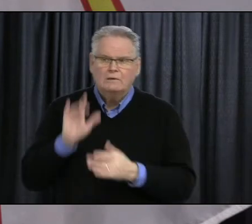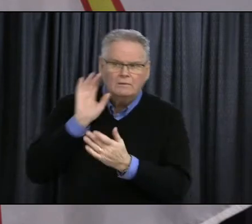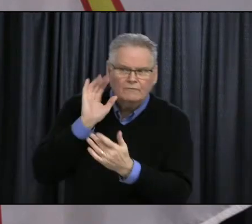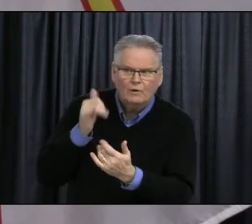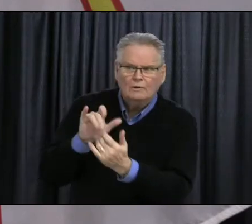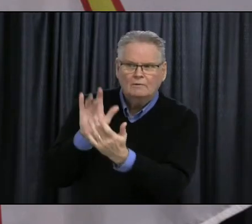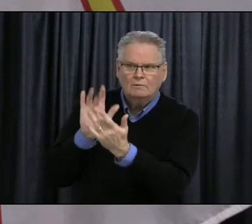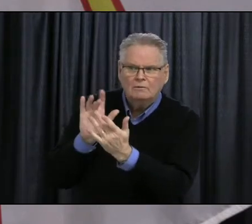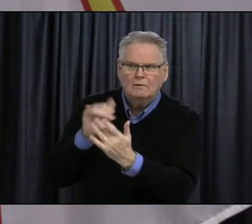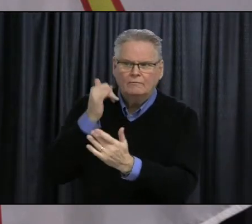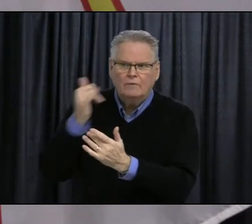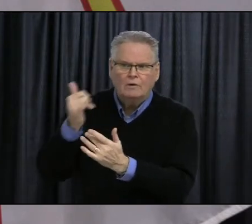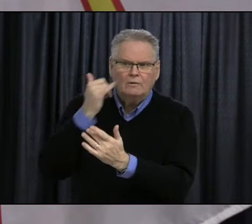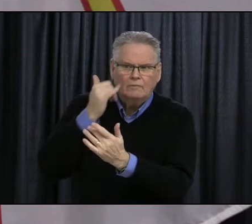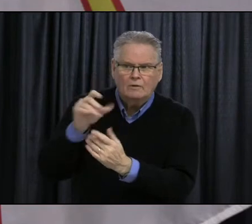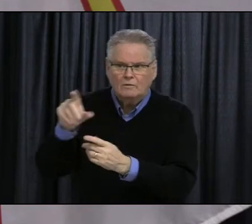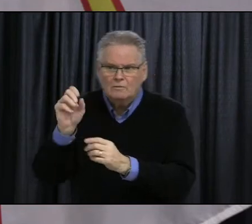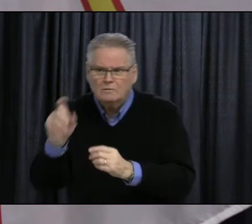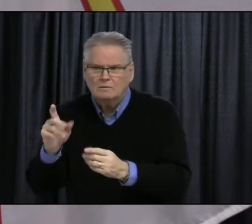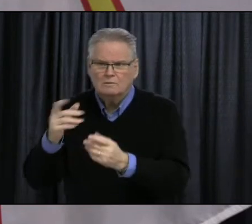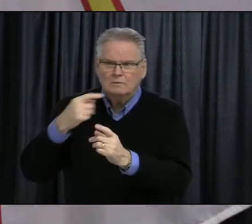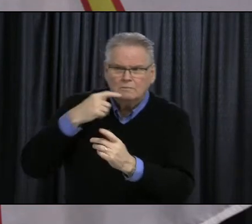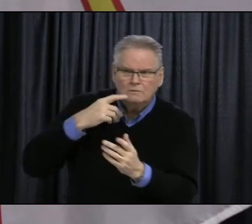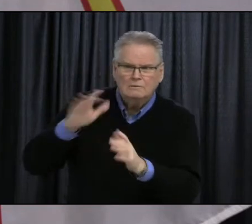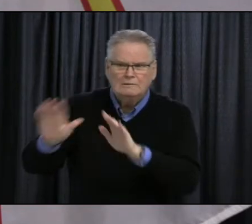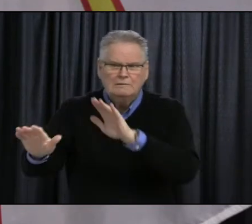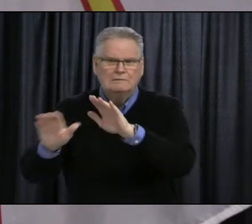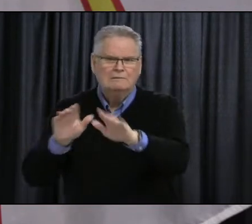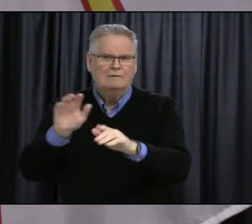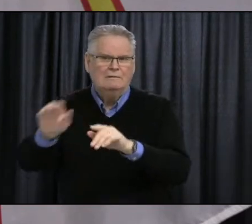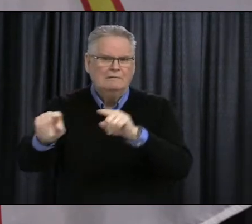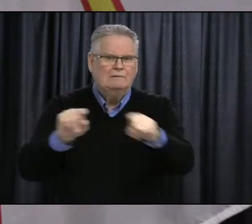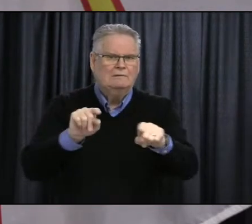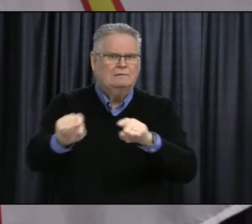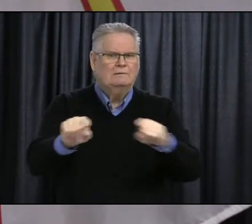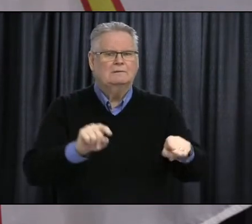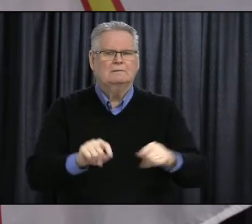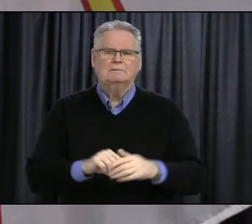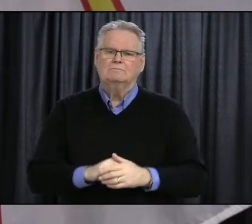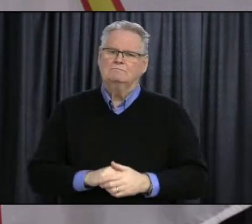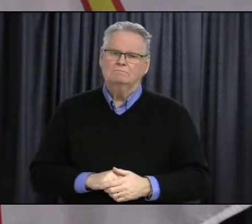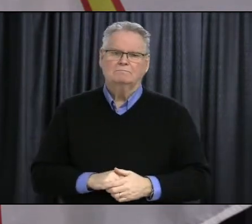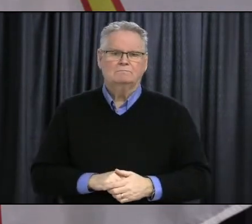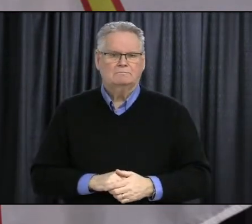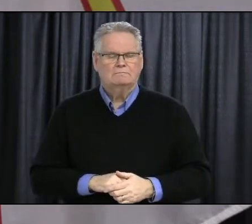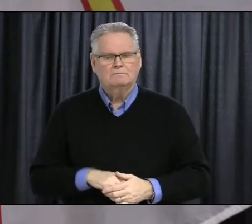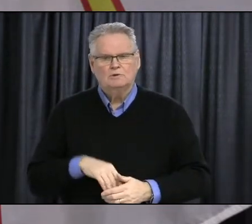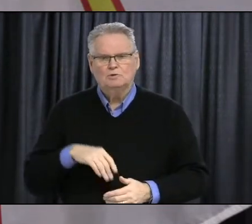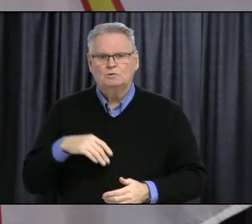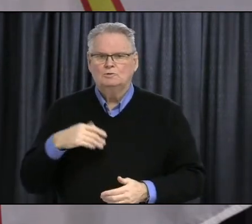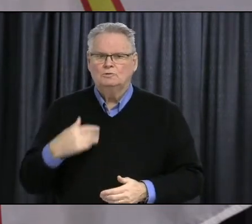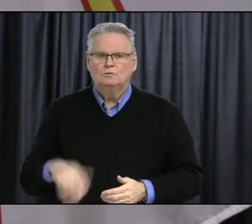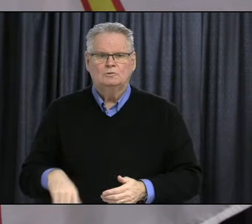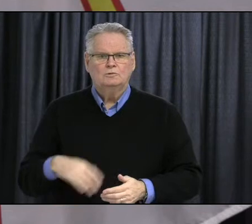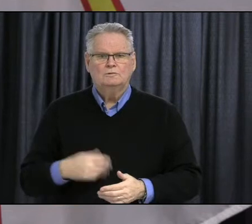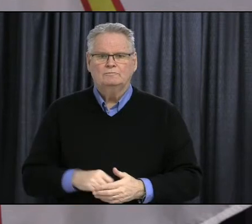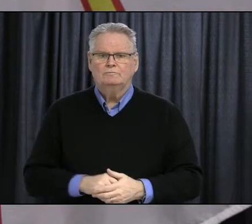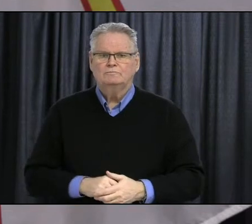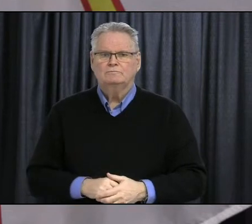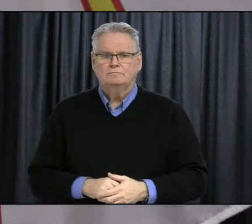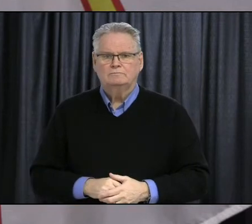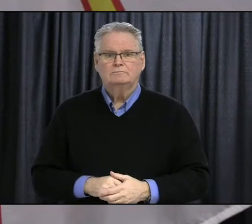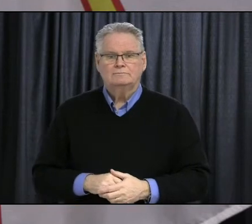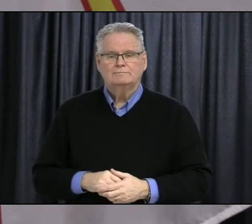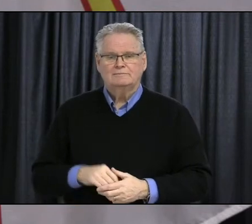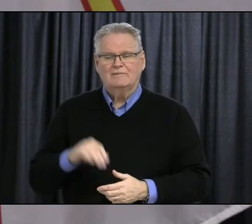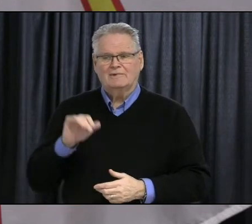But if any of those contacts had tested positive, then that had to happen with all of those, you know. So it could get out of control